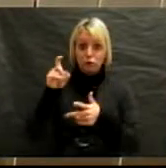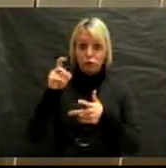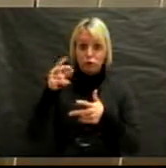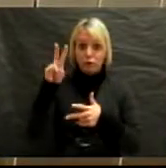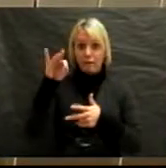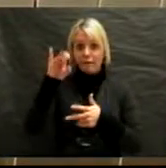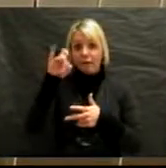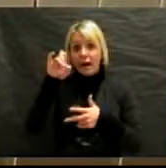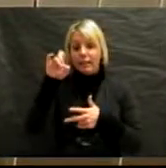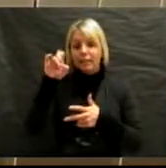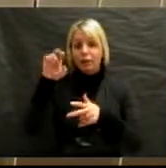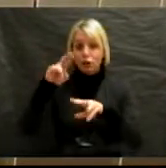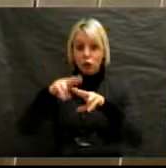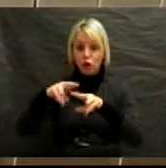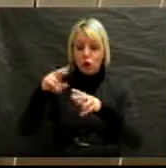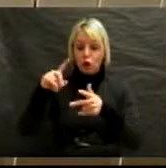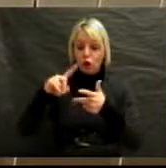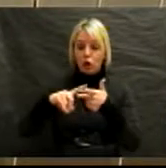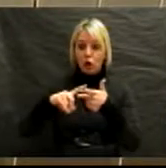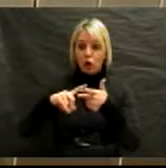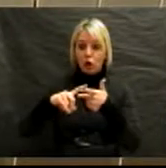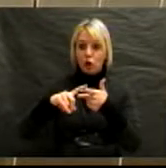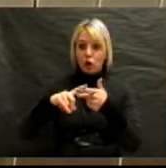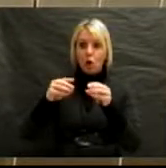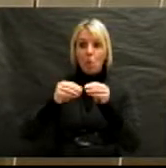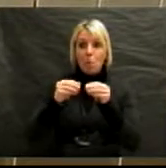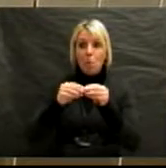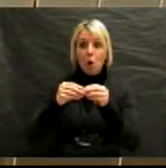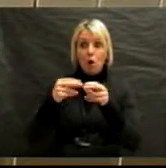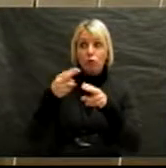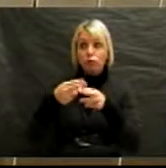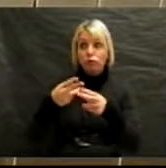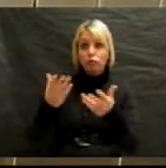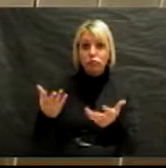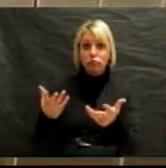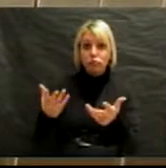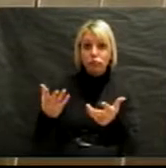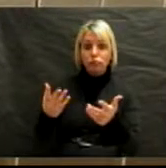Any further nominations? All right, then we have